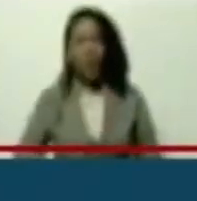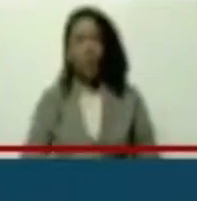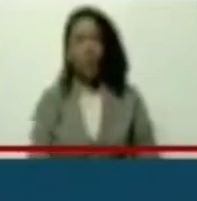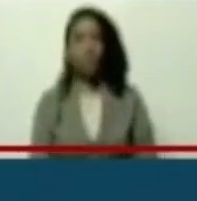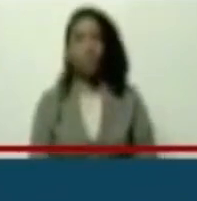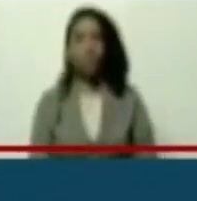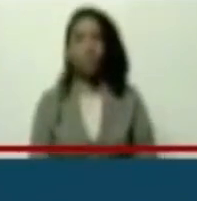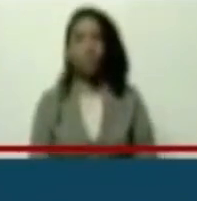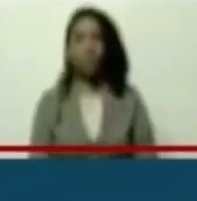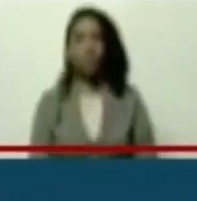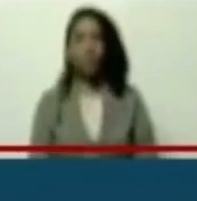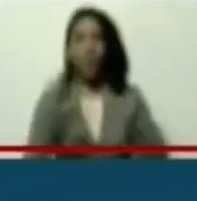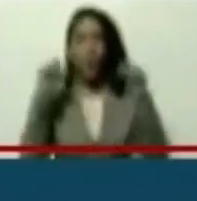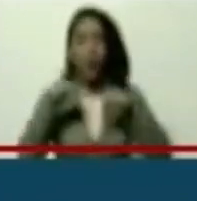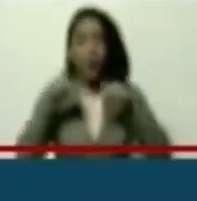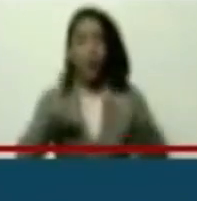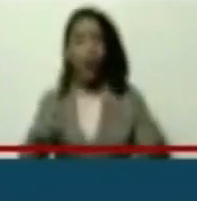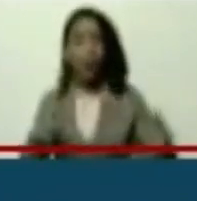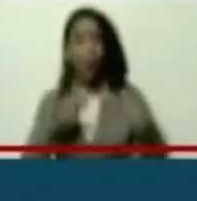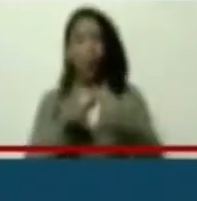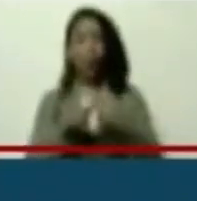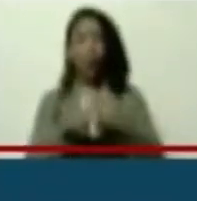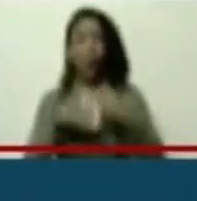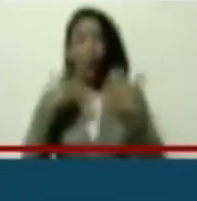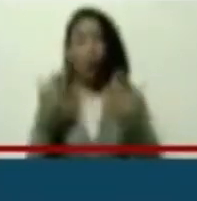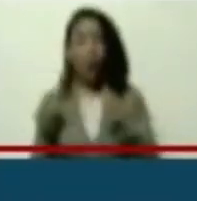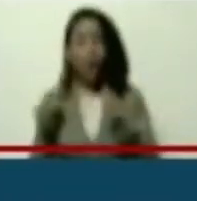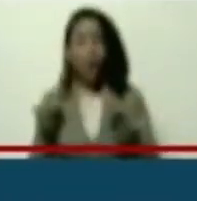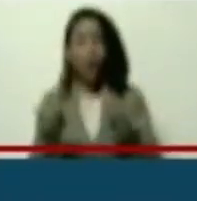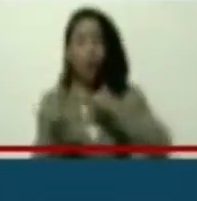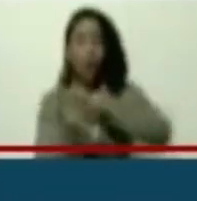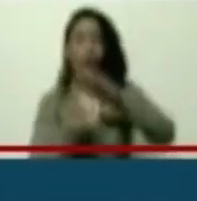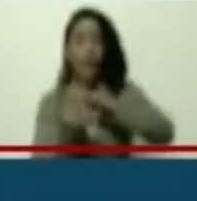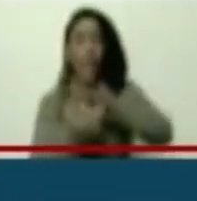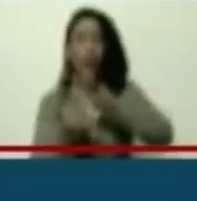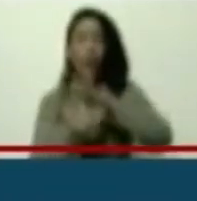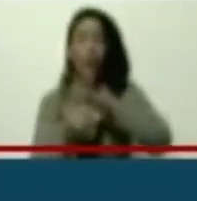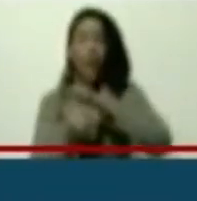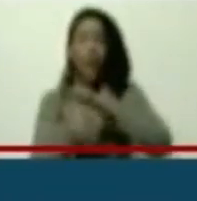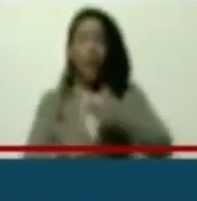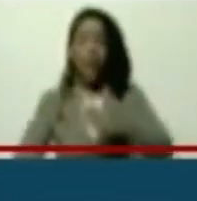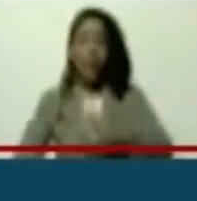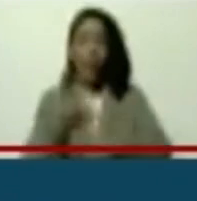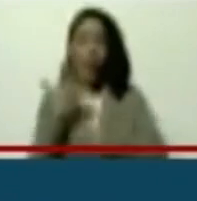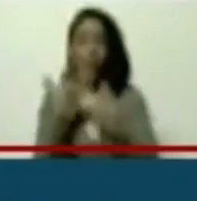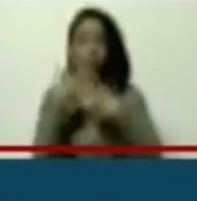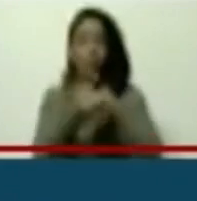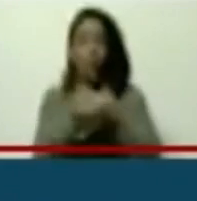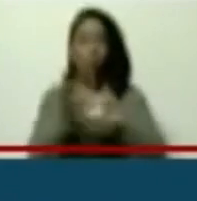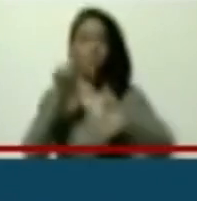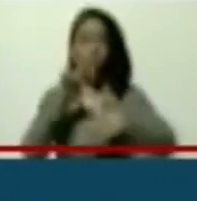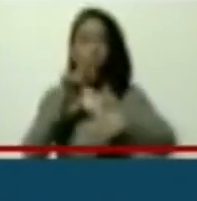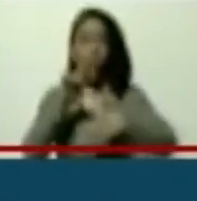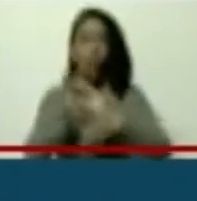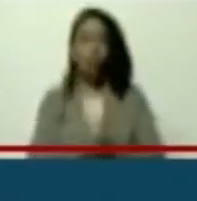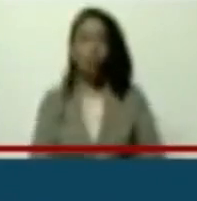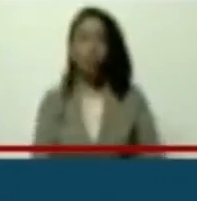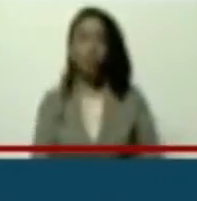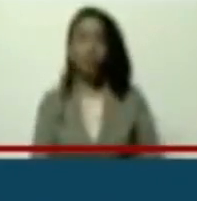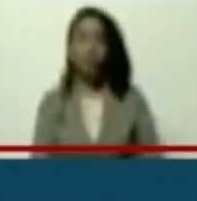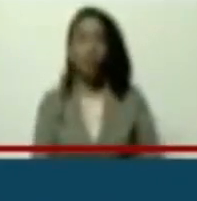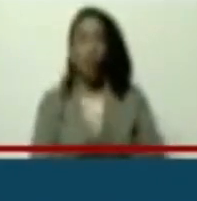President, that this meeting is the foundational base of Latin American integration.